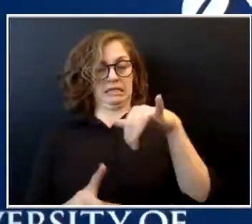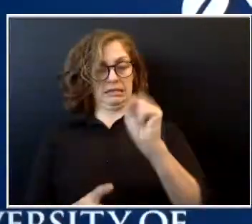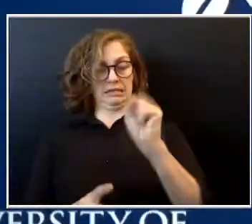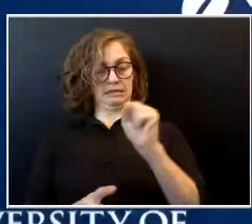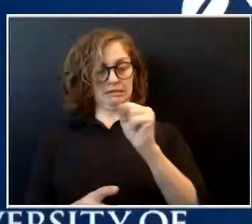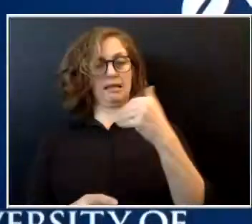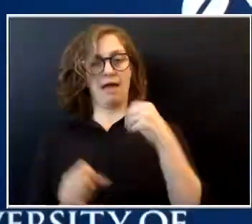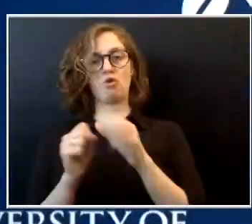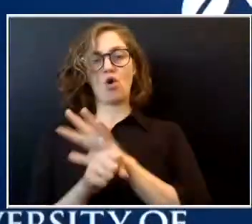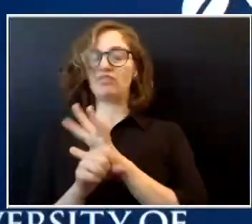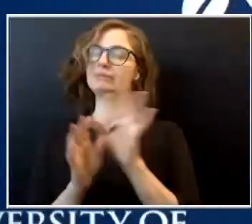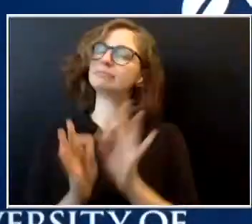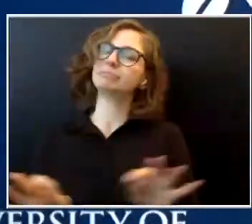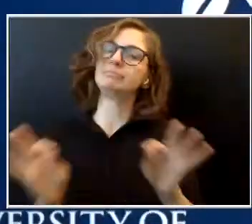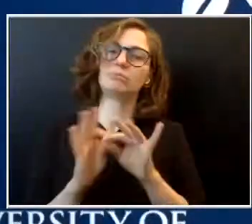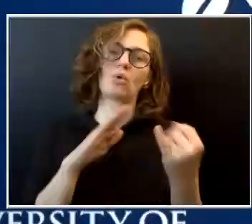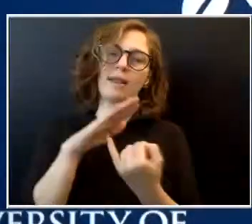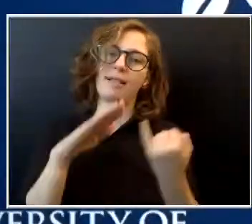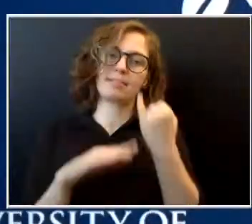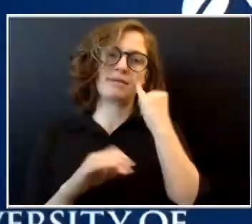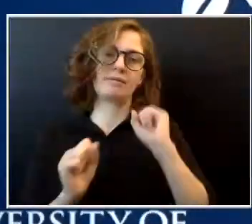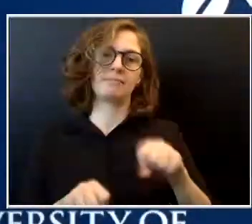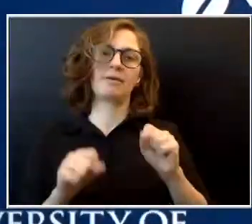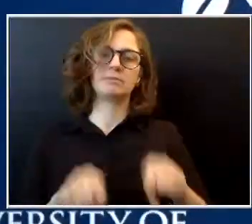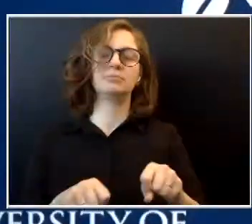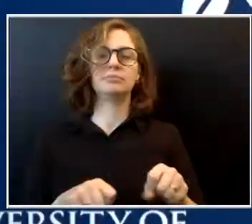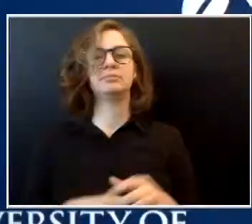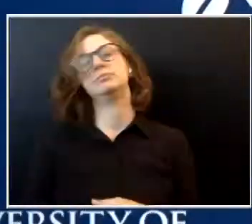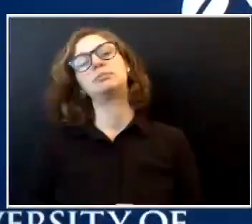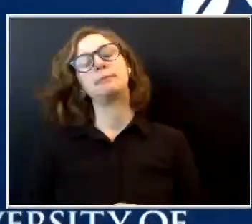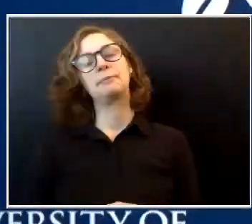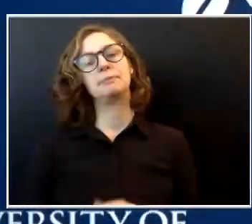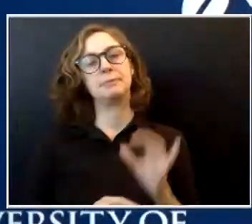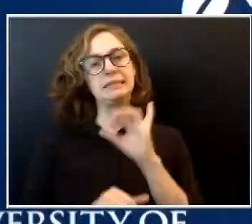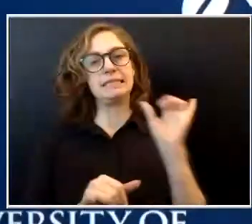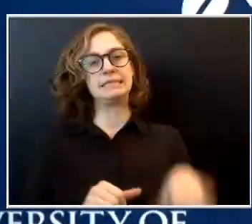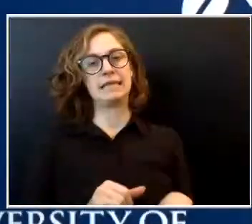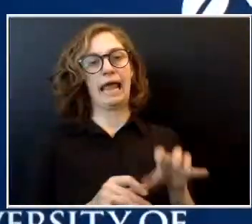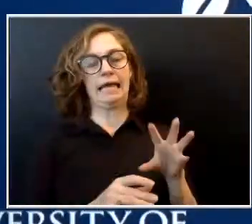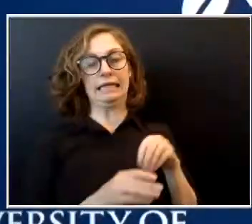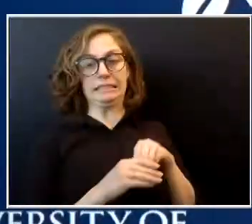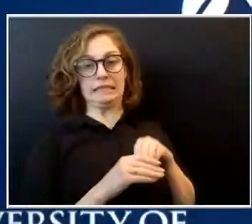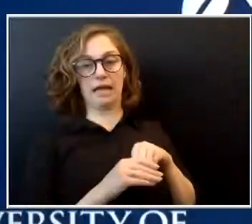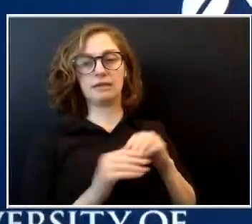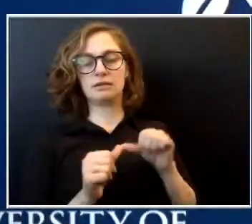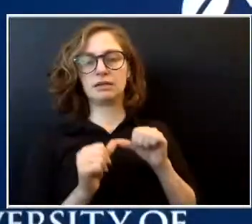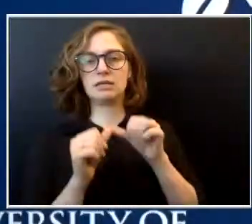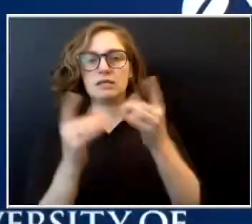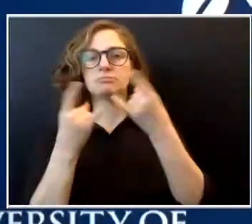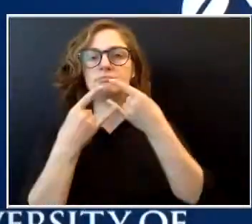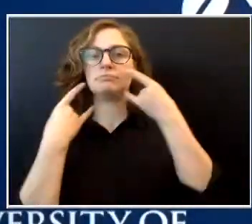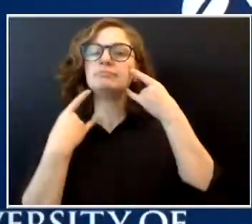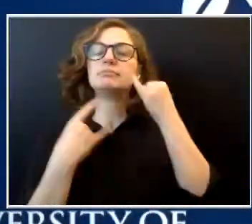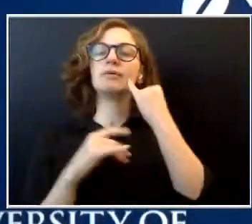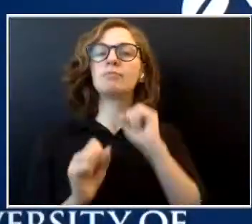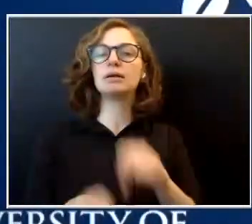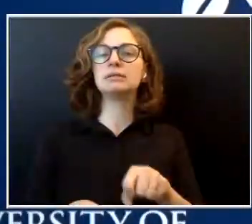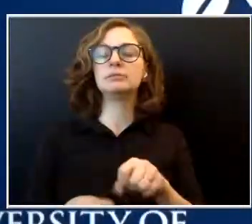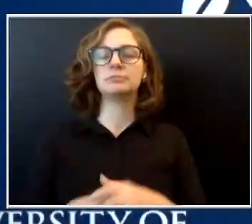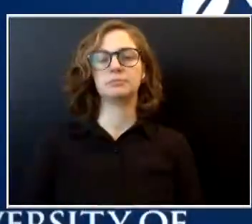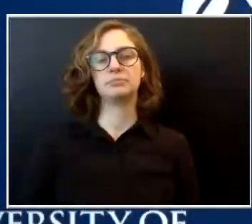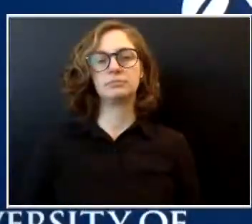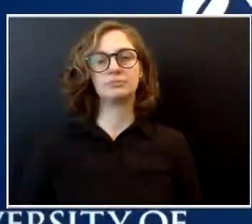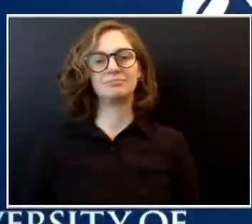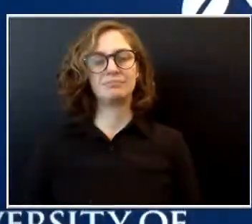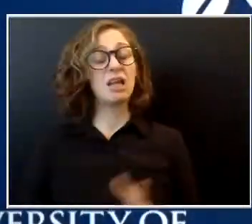if you can. Stay inside, and then also continue to wear a mask if you can. But I think this is interesting news,